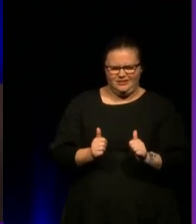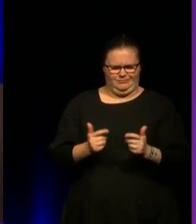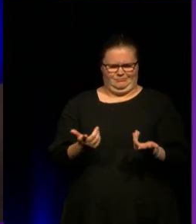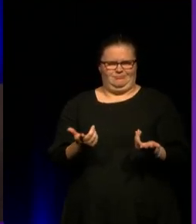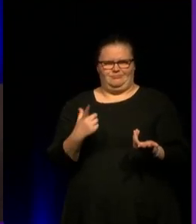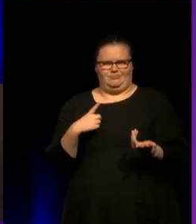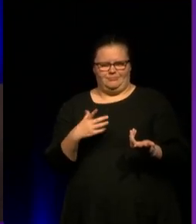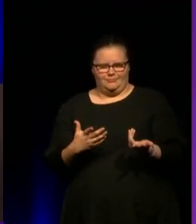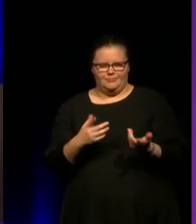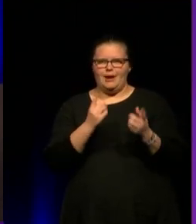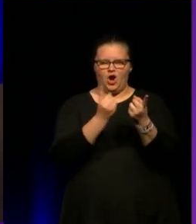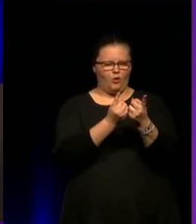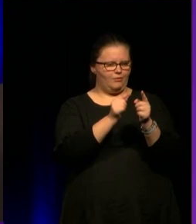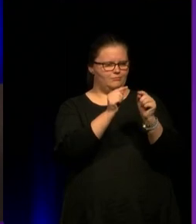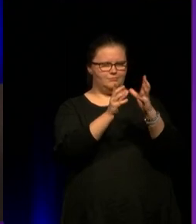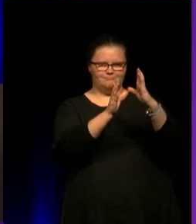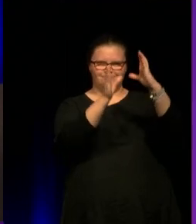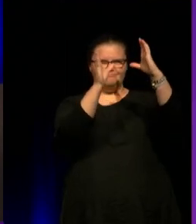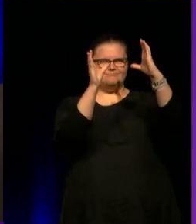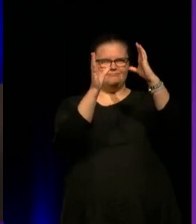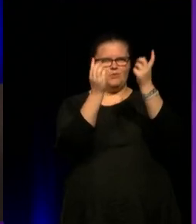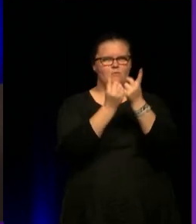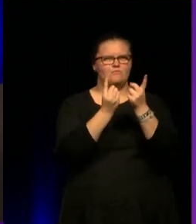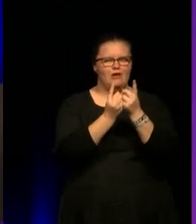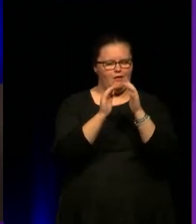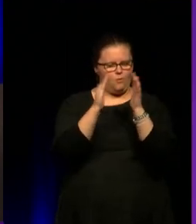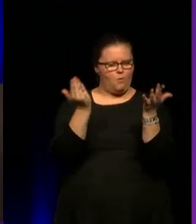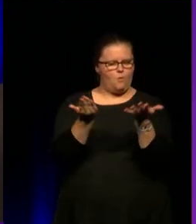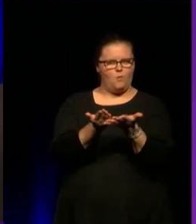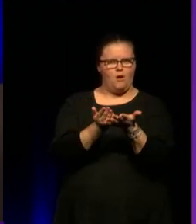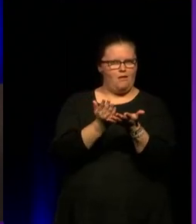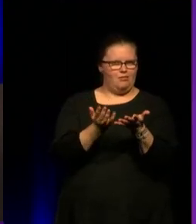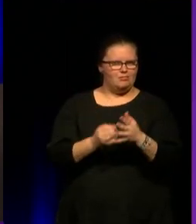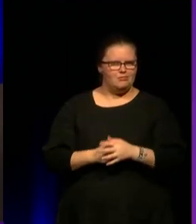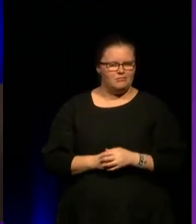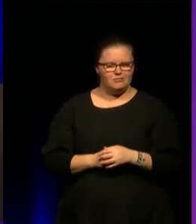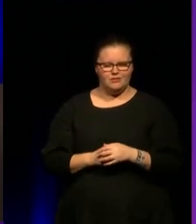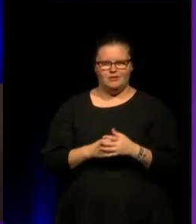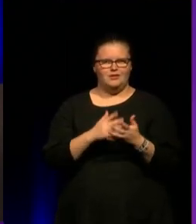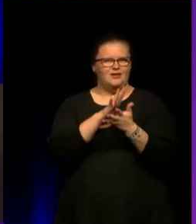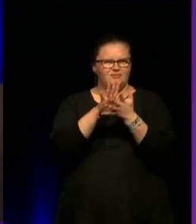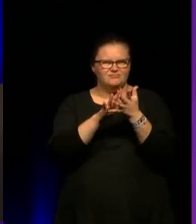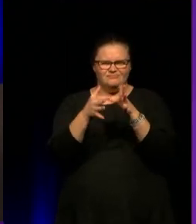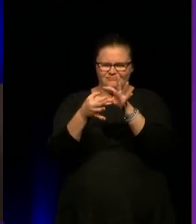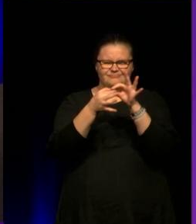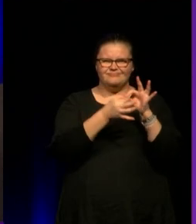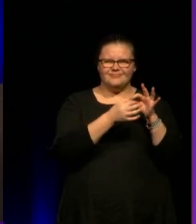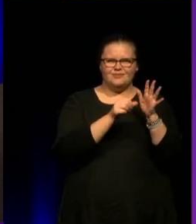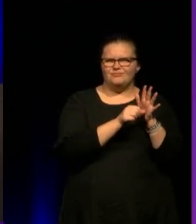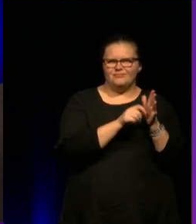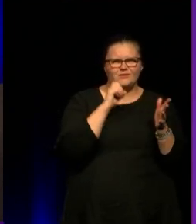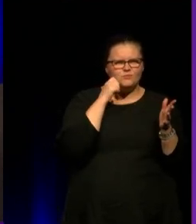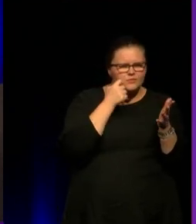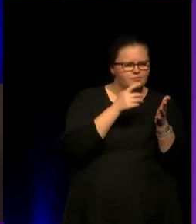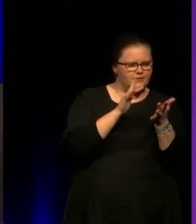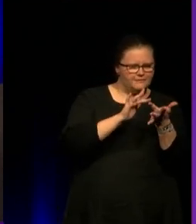the goal is to have the products sing, to take the products to the world. And on the back of that, there will be the money to be able to invest in more products